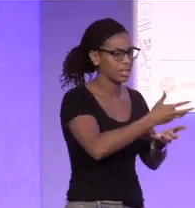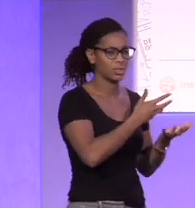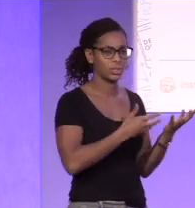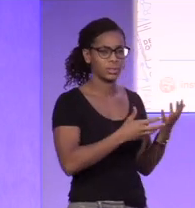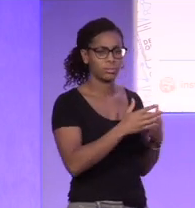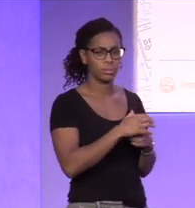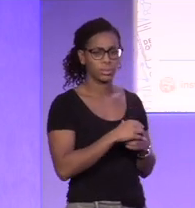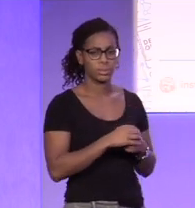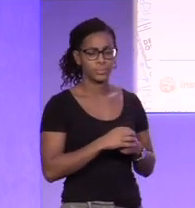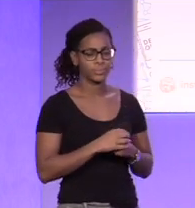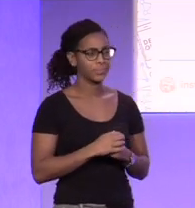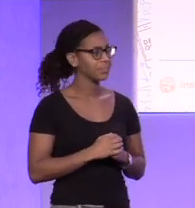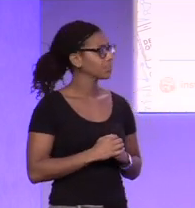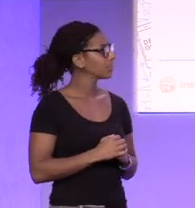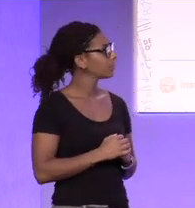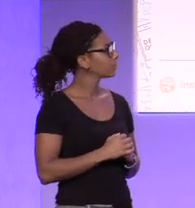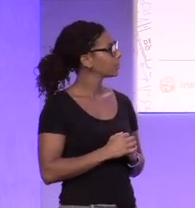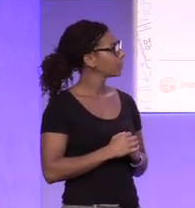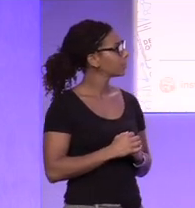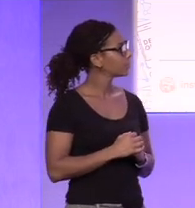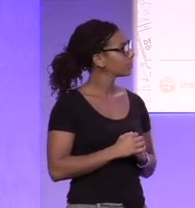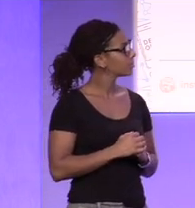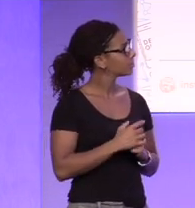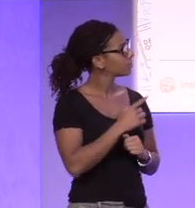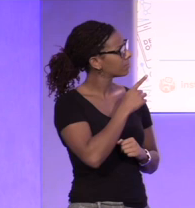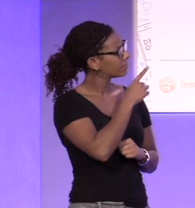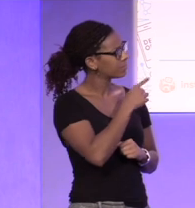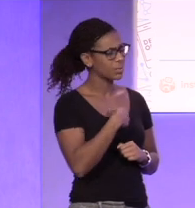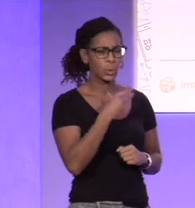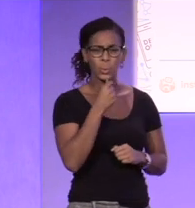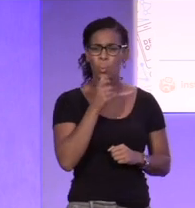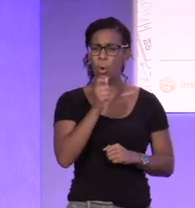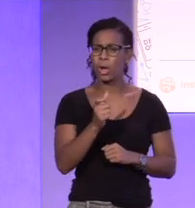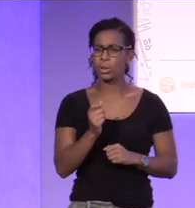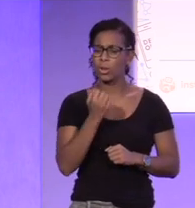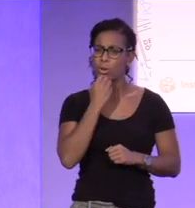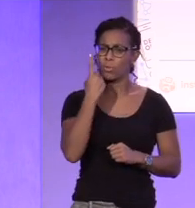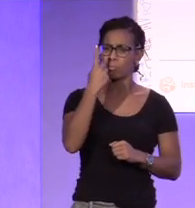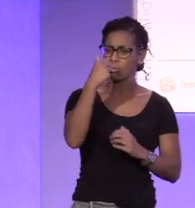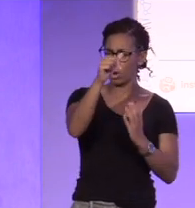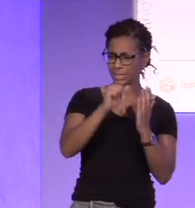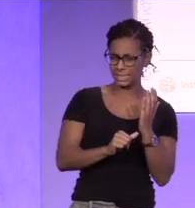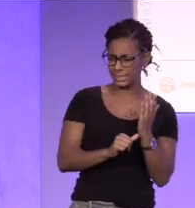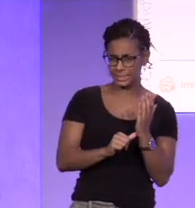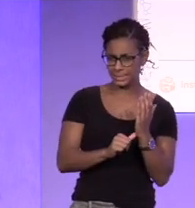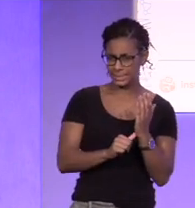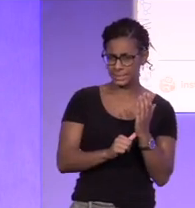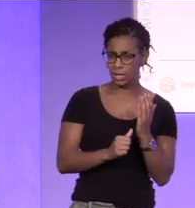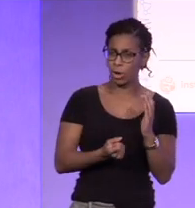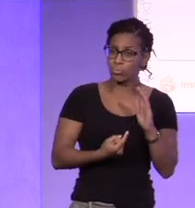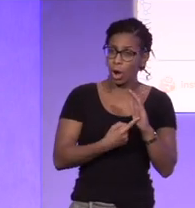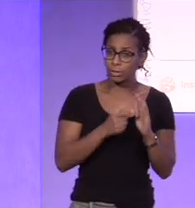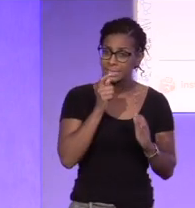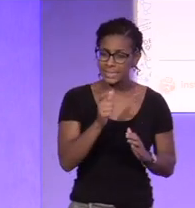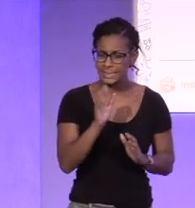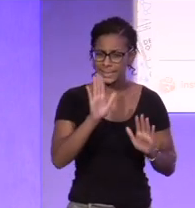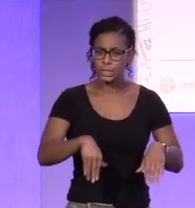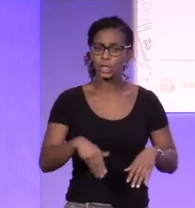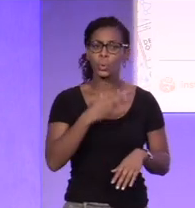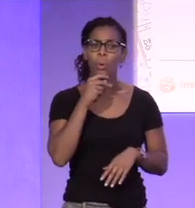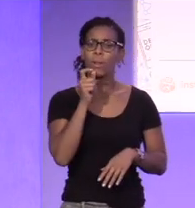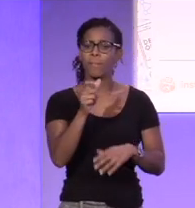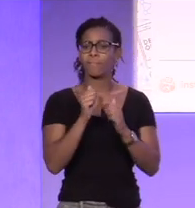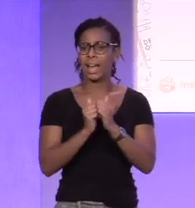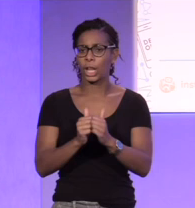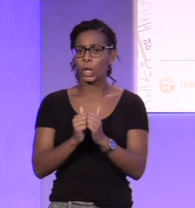But the word that I'm using here is wrong. The word I'm using here is priority. The real word I should be using here is value, because the things at the top of our product backlog,